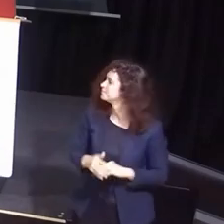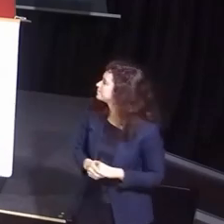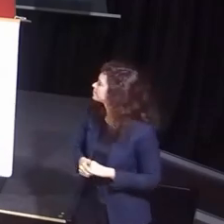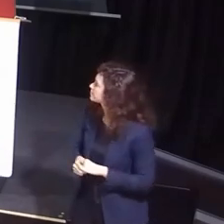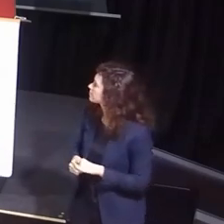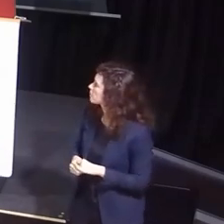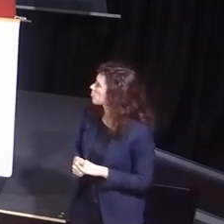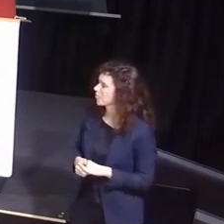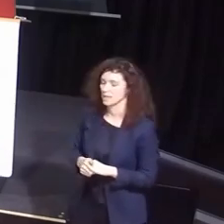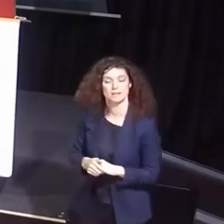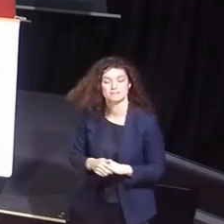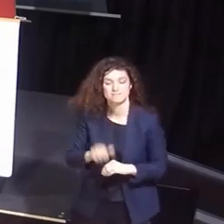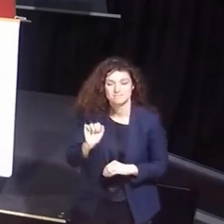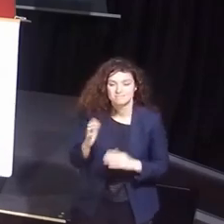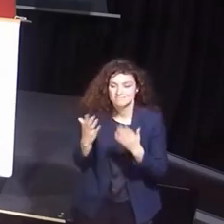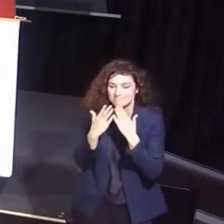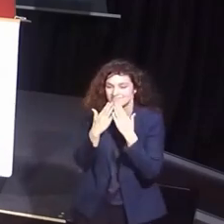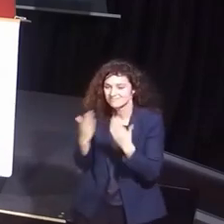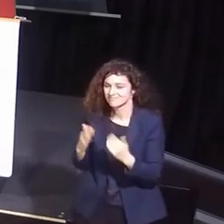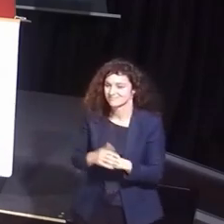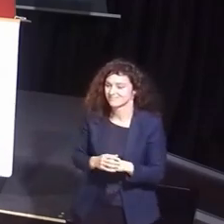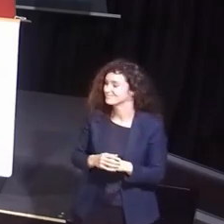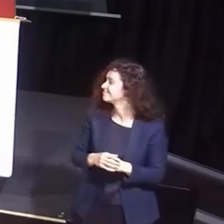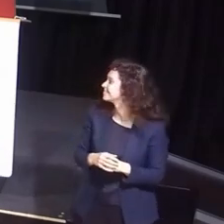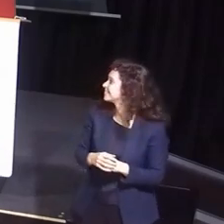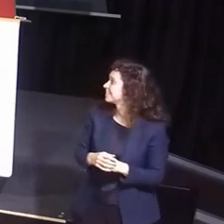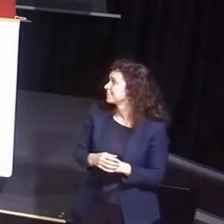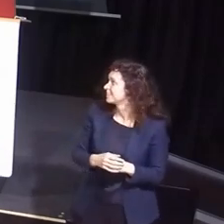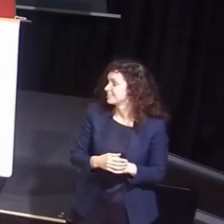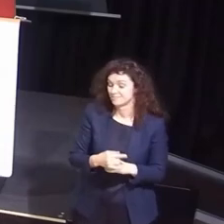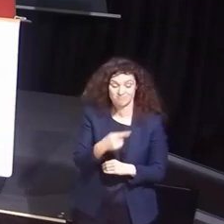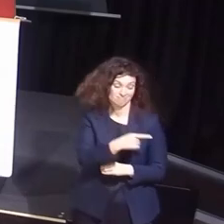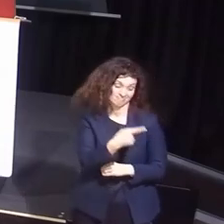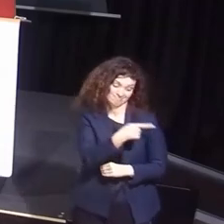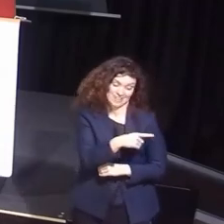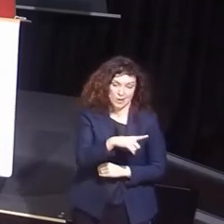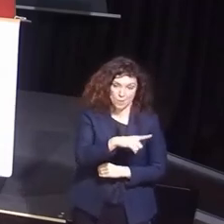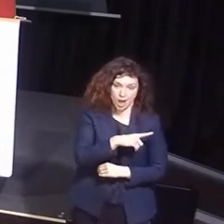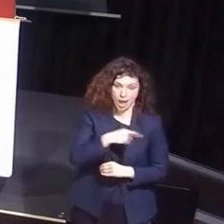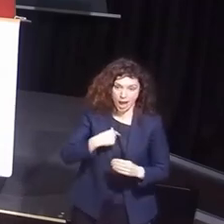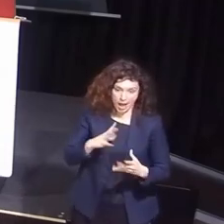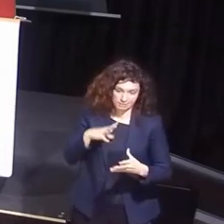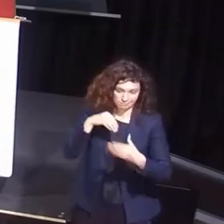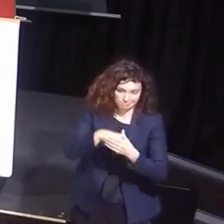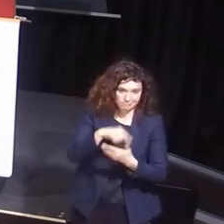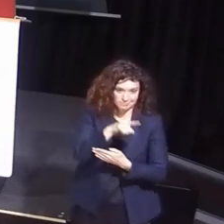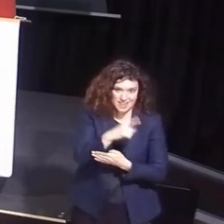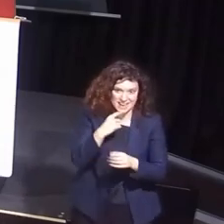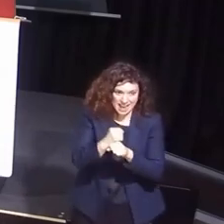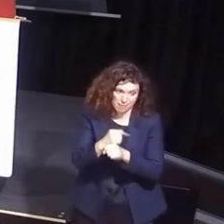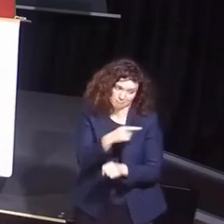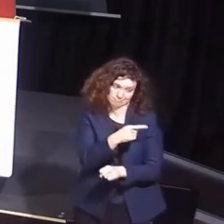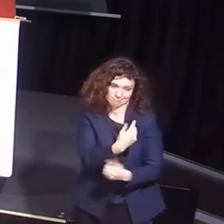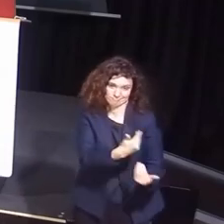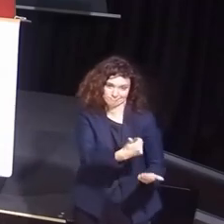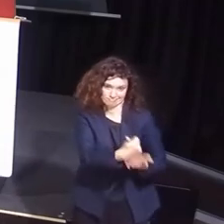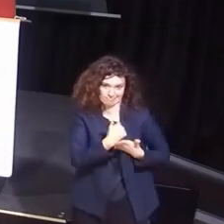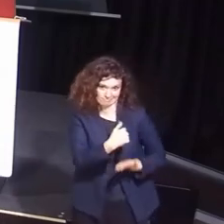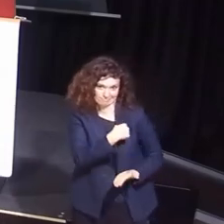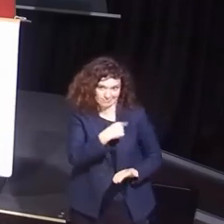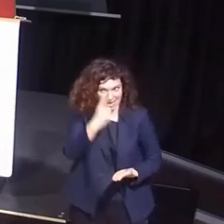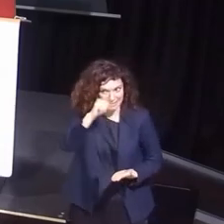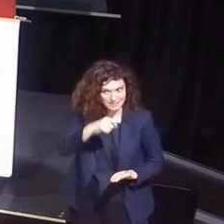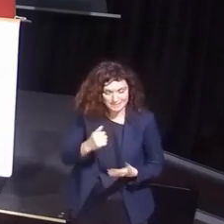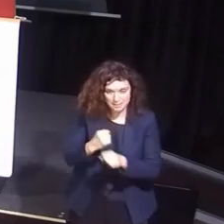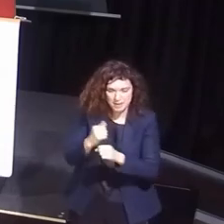the researchers, so thank you. She's why I did it, so, you know. Thank you to everyone that, like, took part in that, because mm-hmm. it was the players that really made that